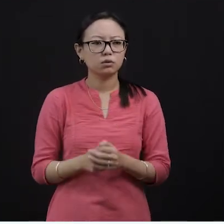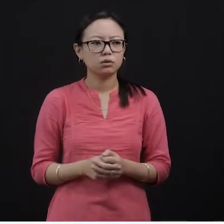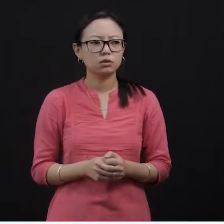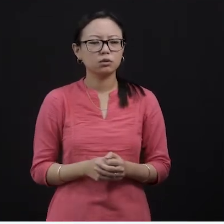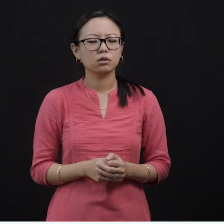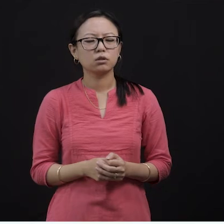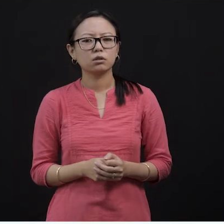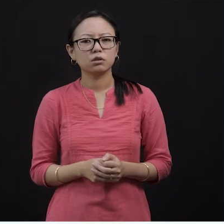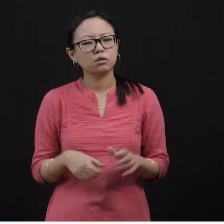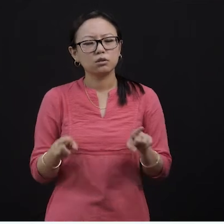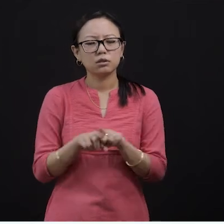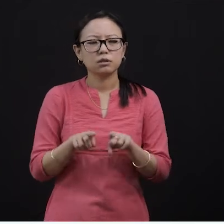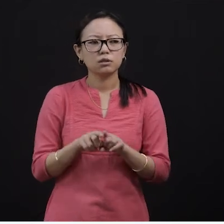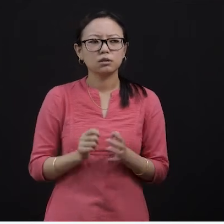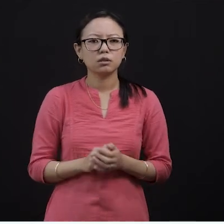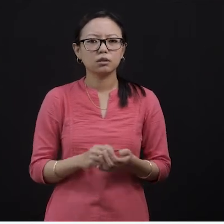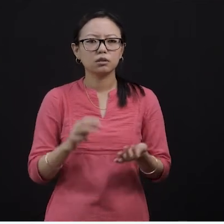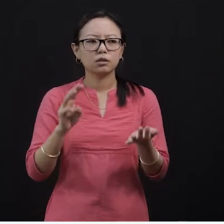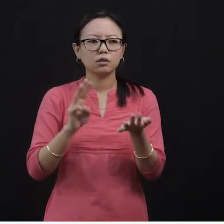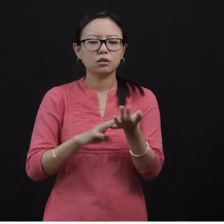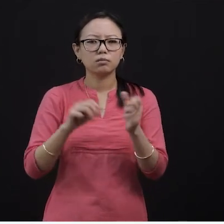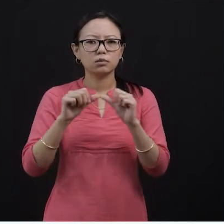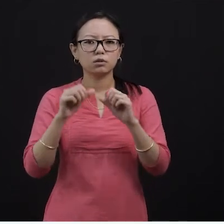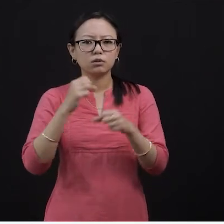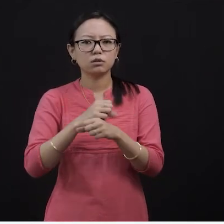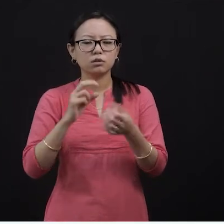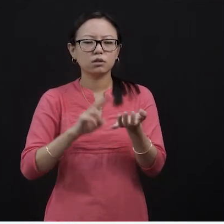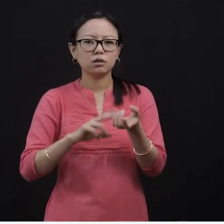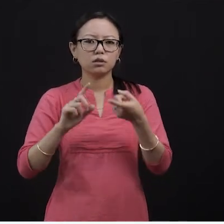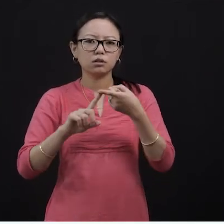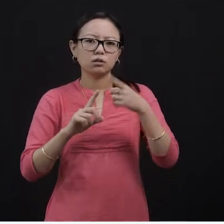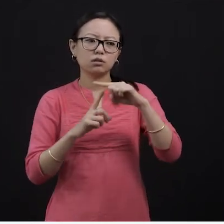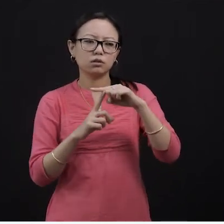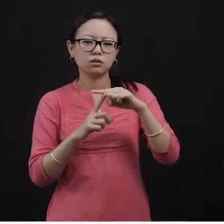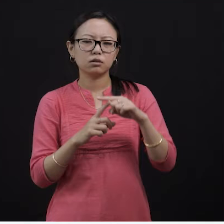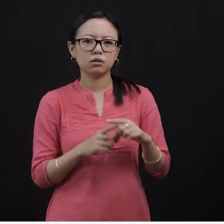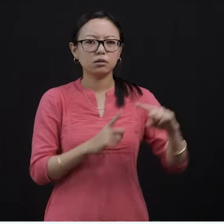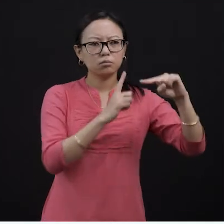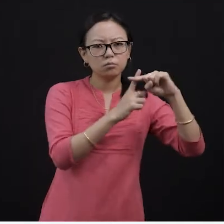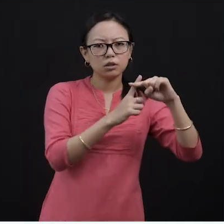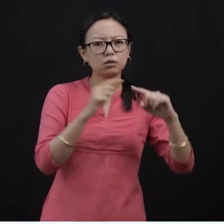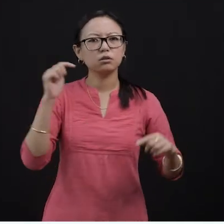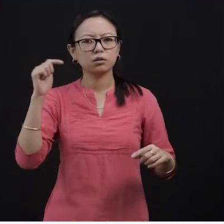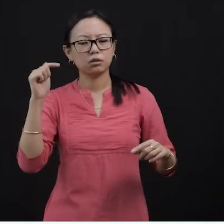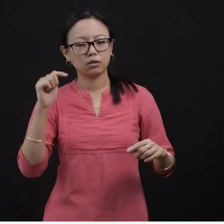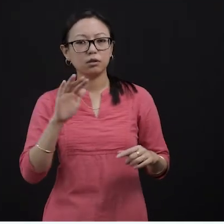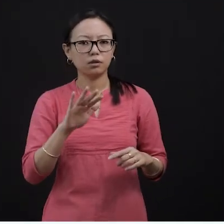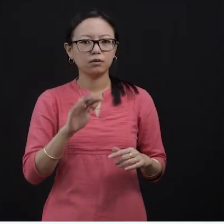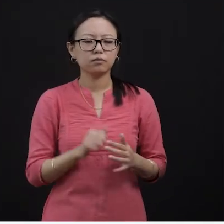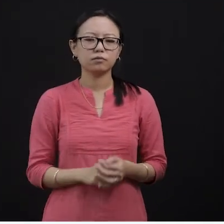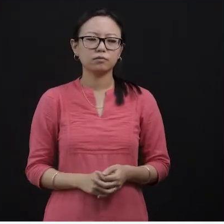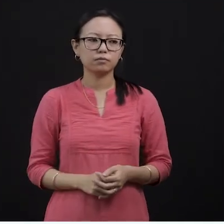a plus charge and a minus charge, a cation and an anion, right? So like that,